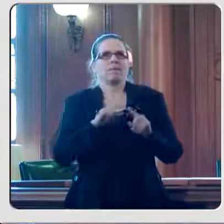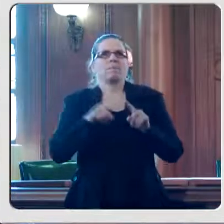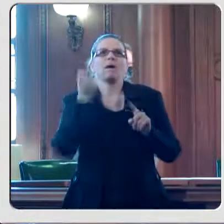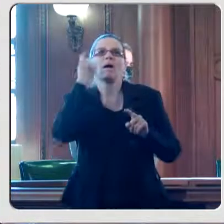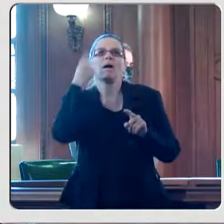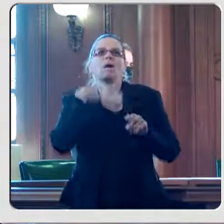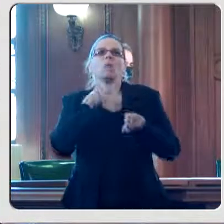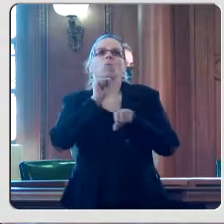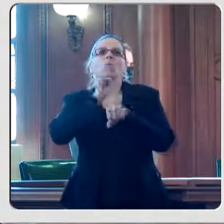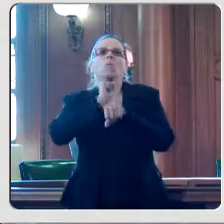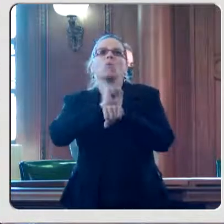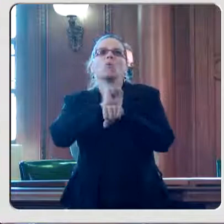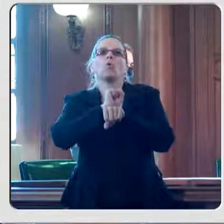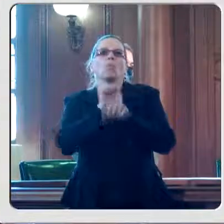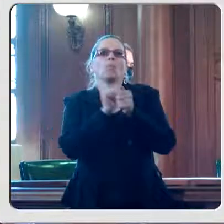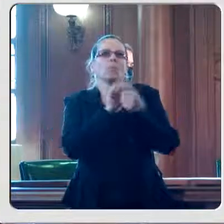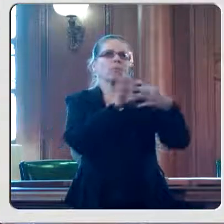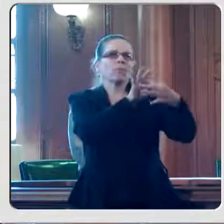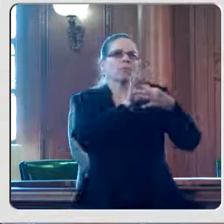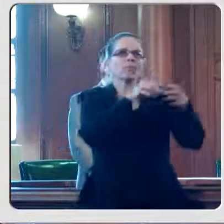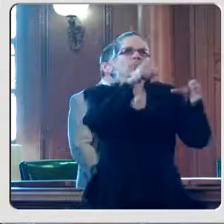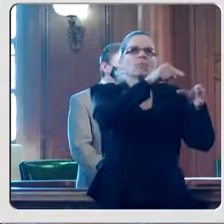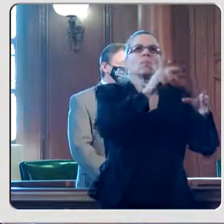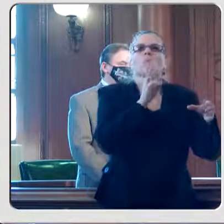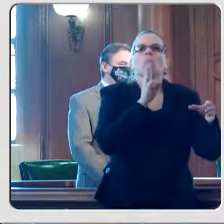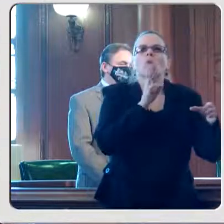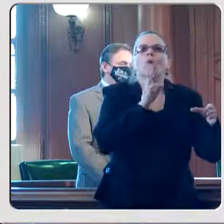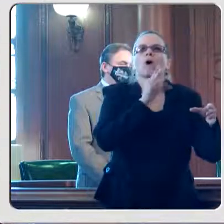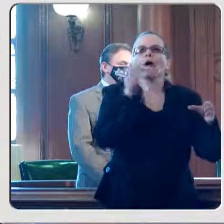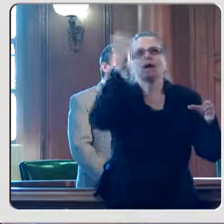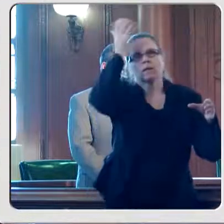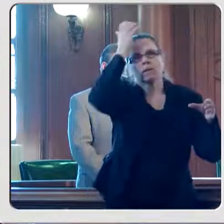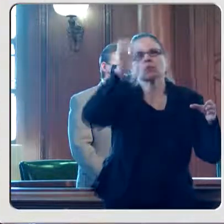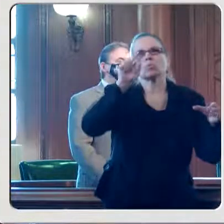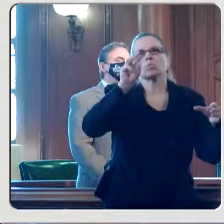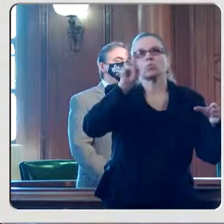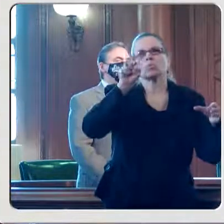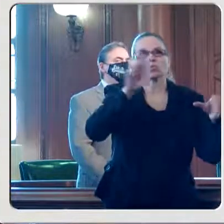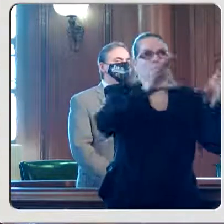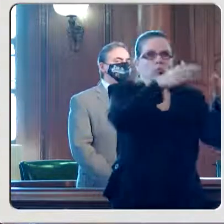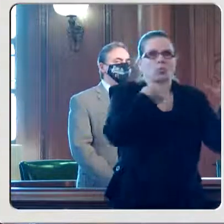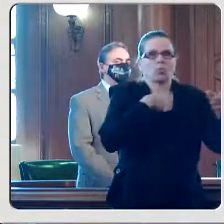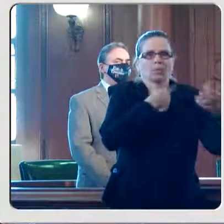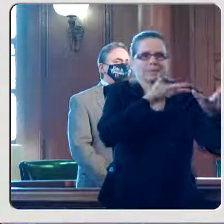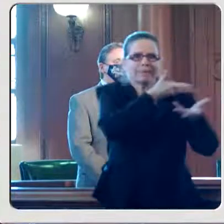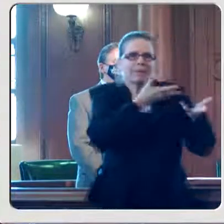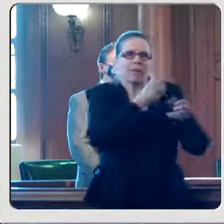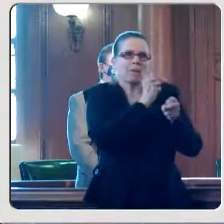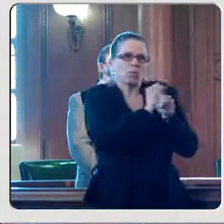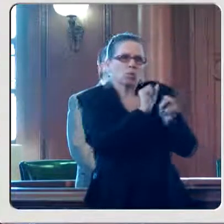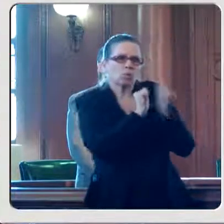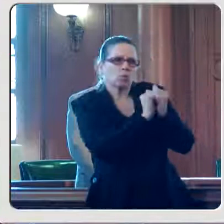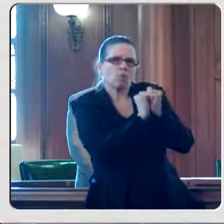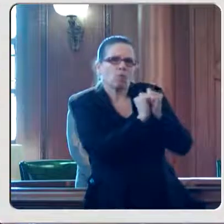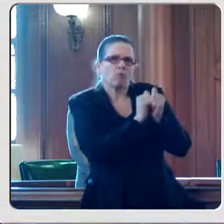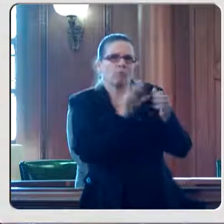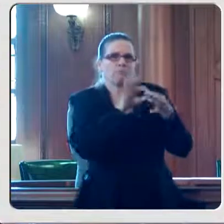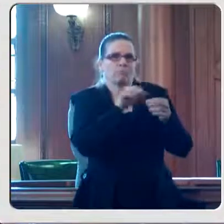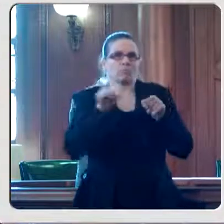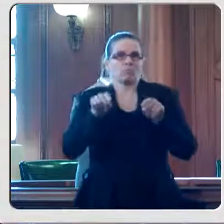As Deputy Kent mentioned, ticketing and towing operations, the parking ban will remain on through today and